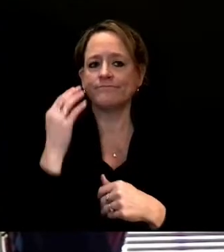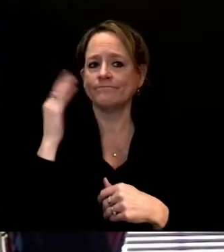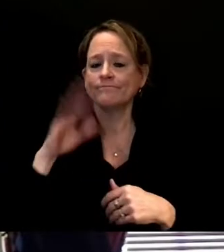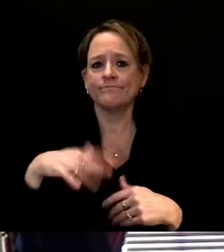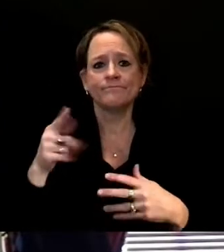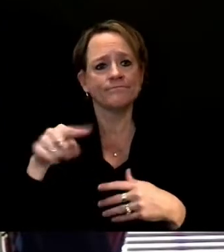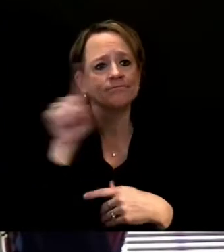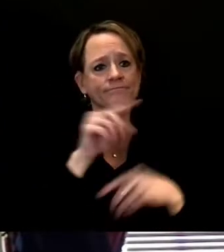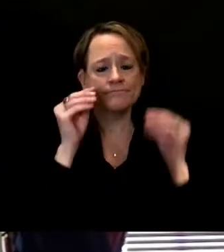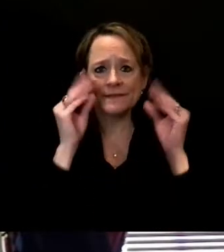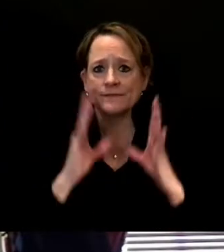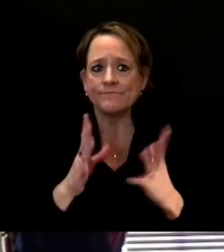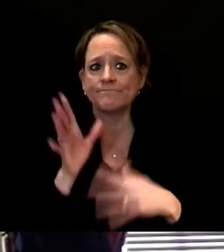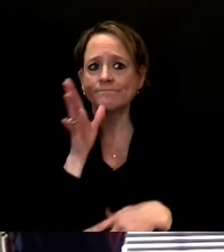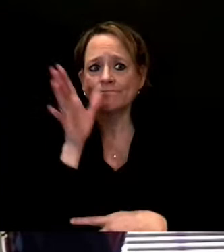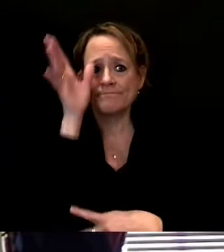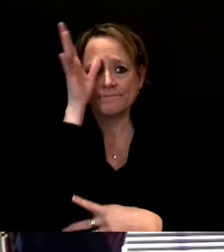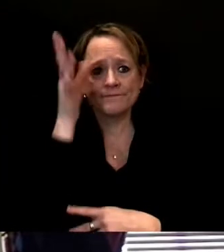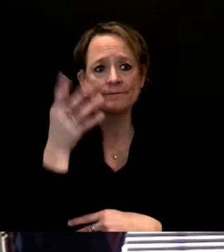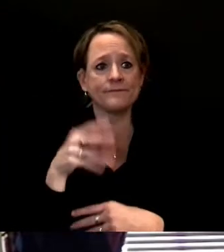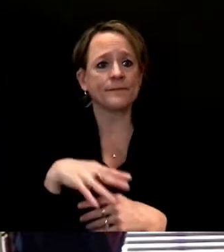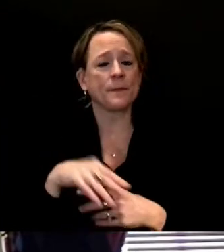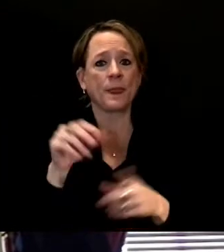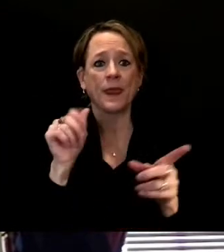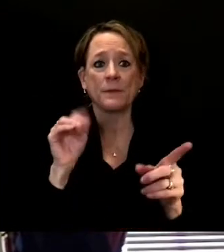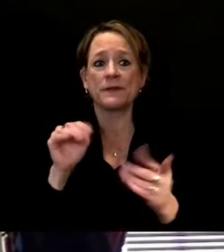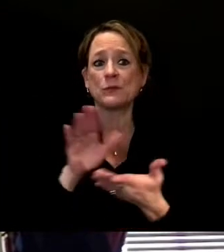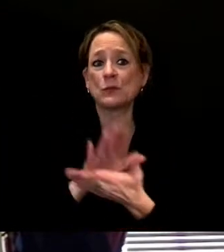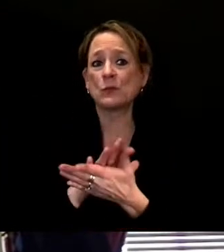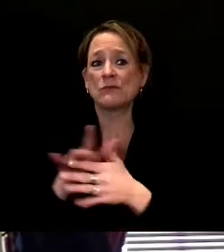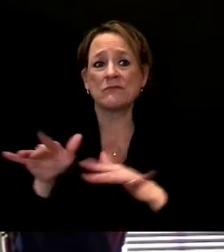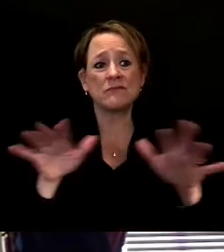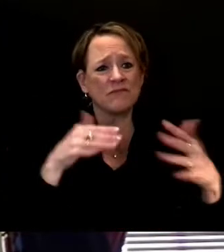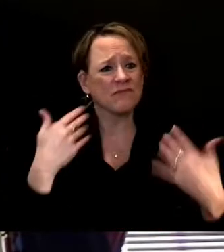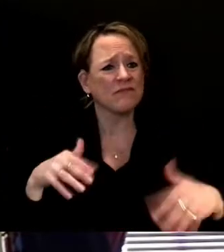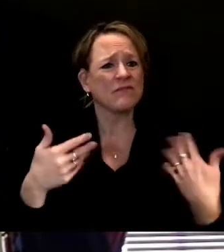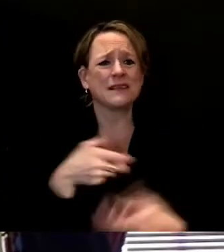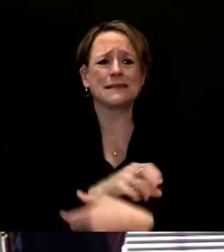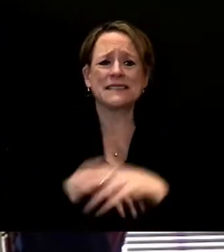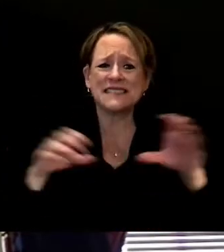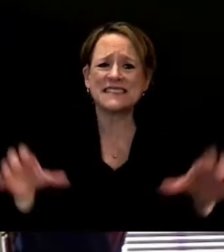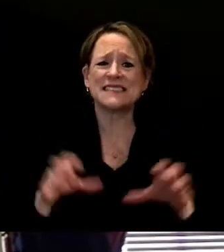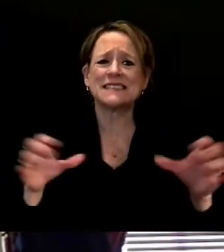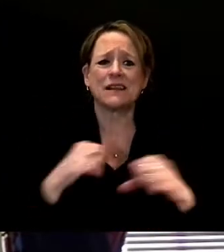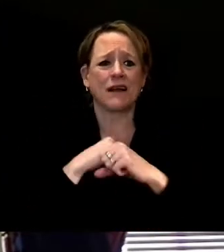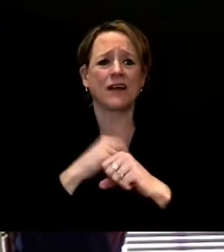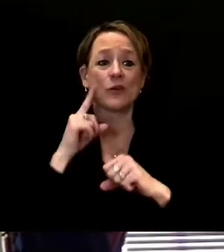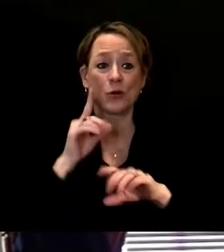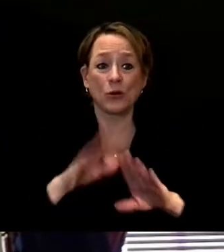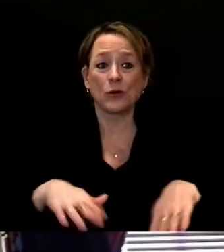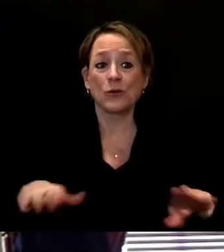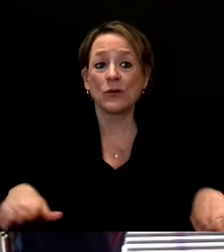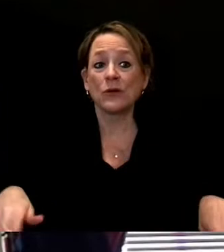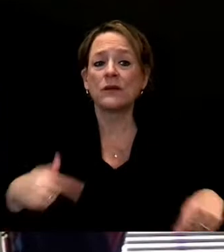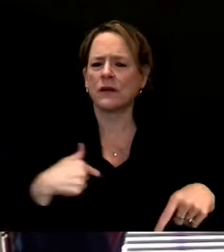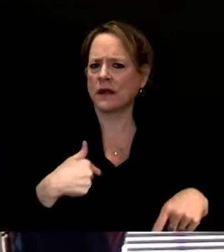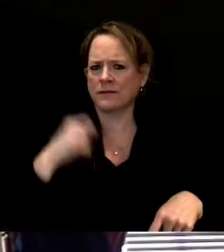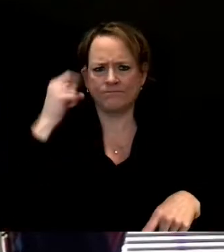classroom. So we will continue to support them and their efforts any way we can, just as we have since day